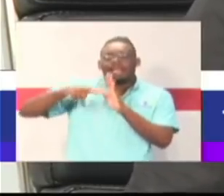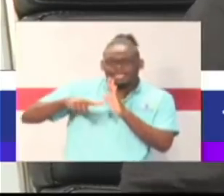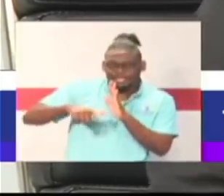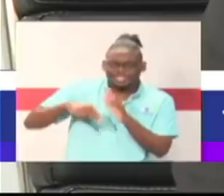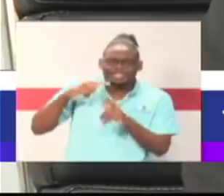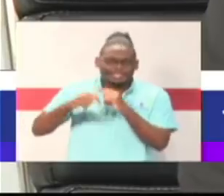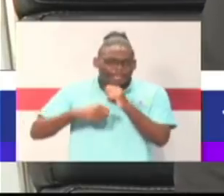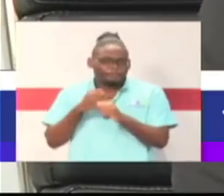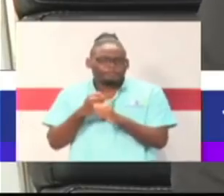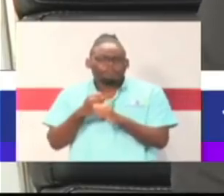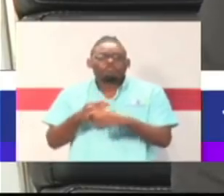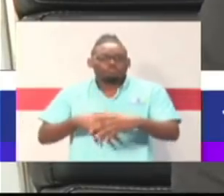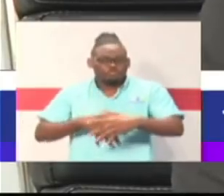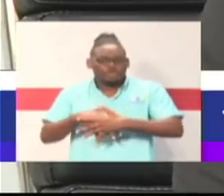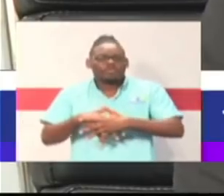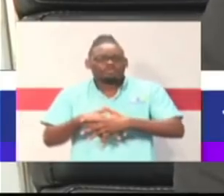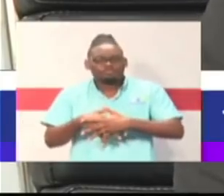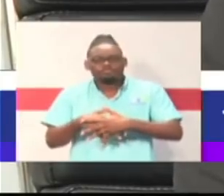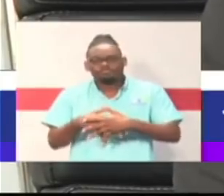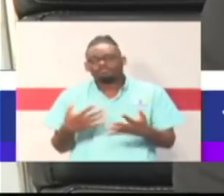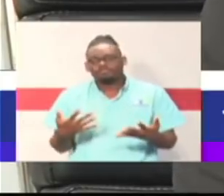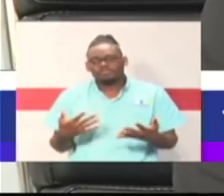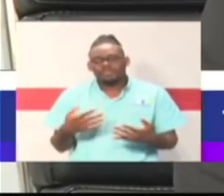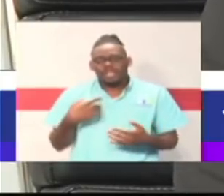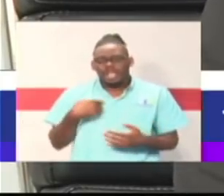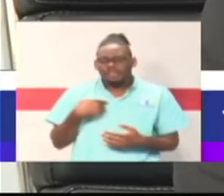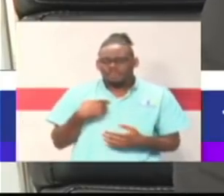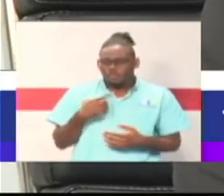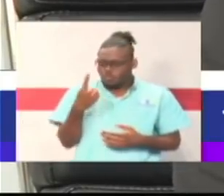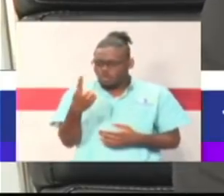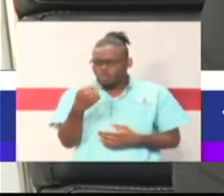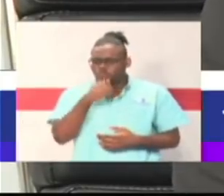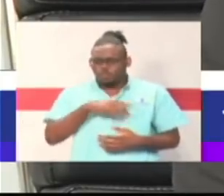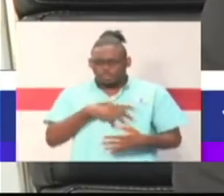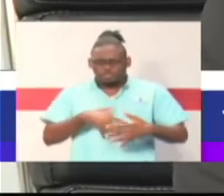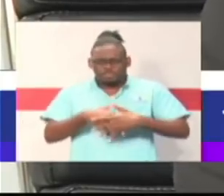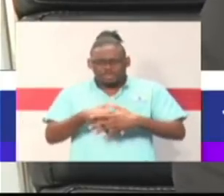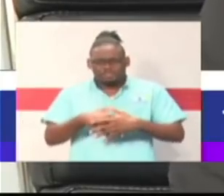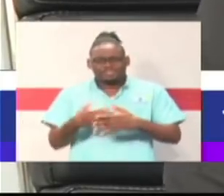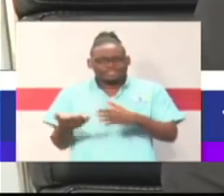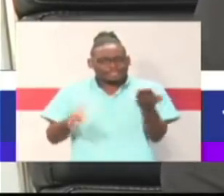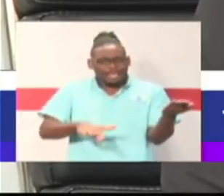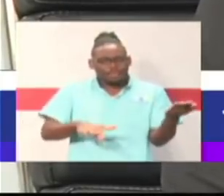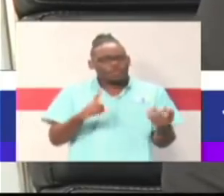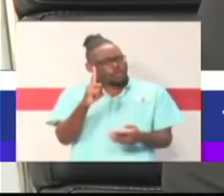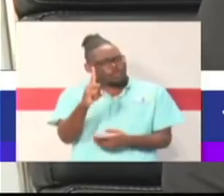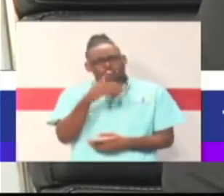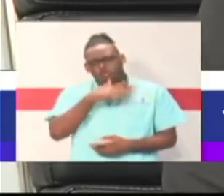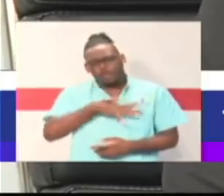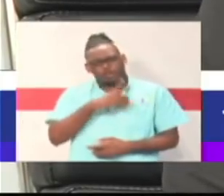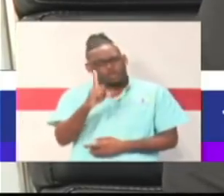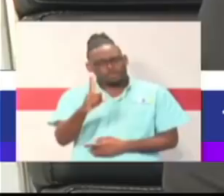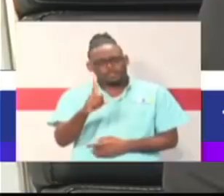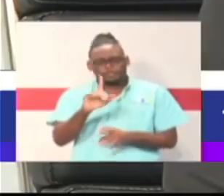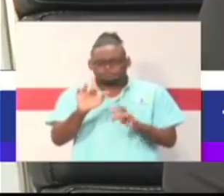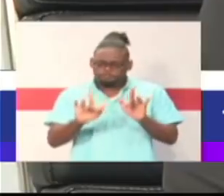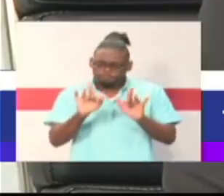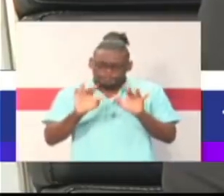again, condolences go out to her family. This patient was very ill in the later stages of